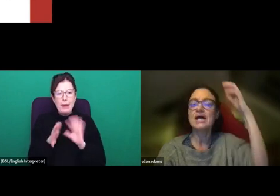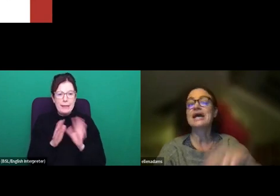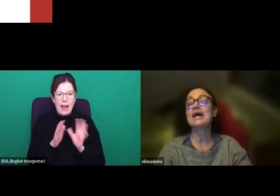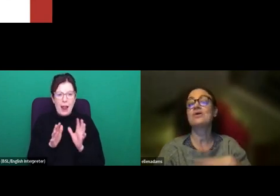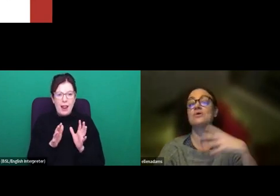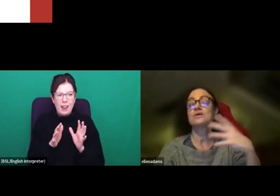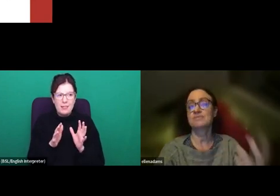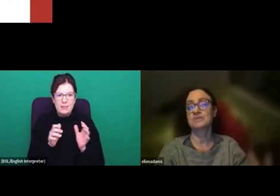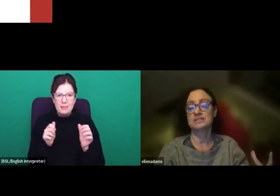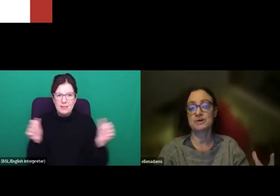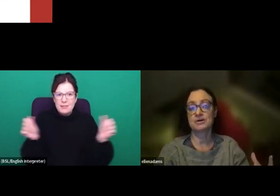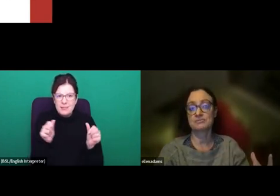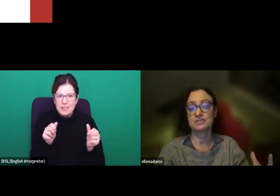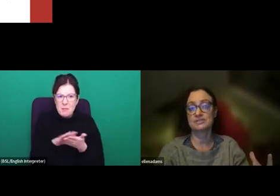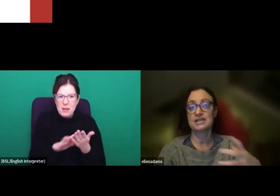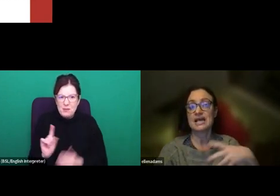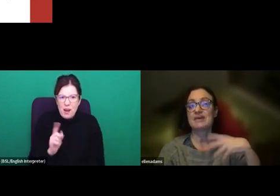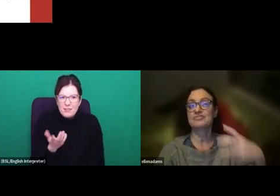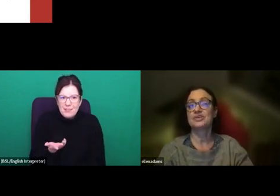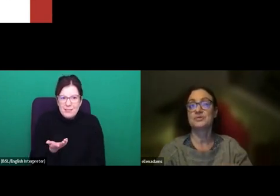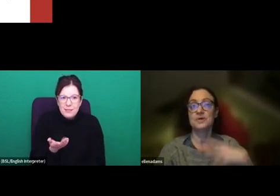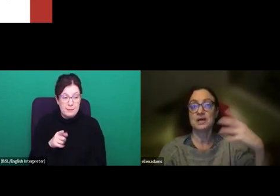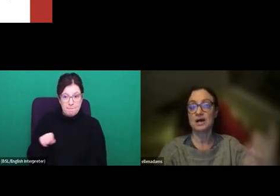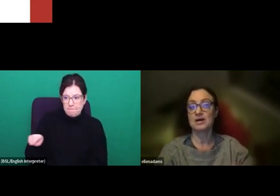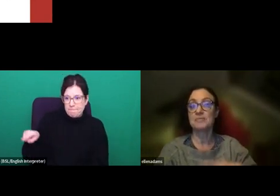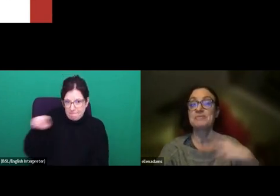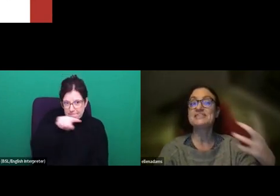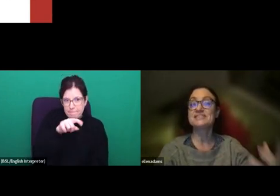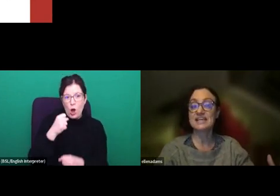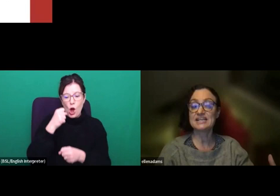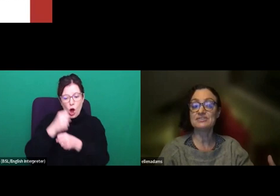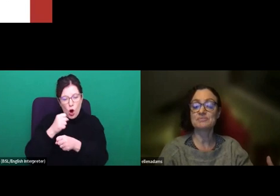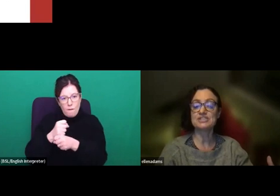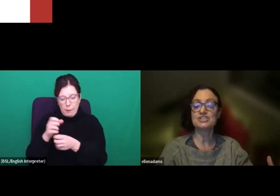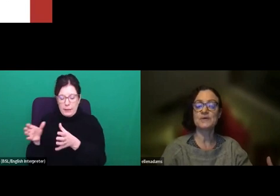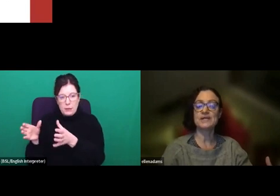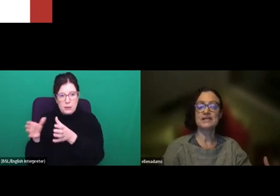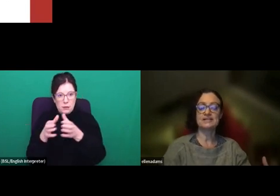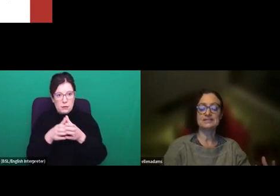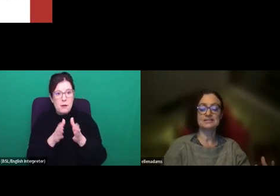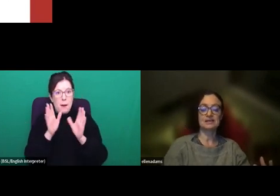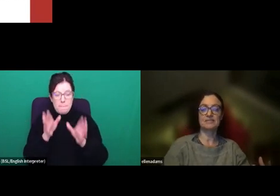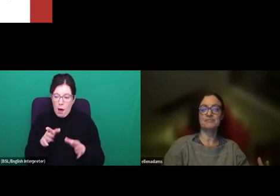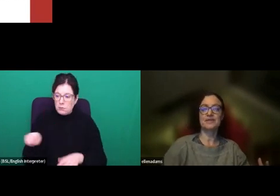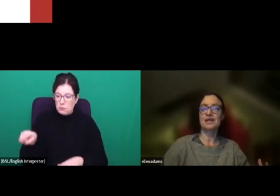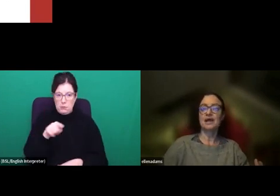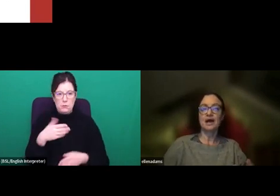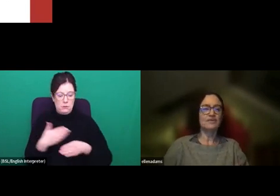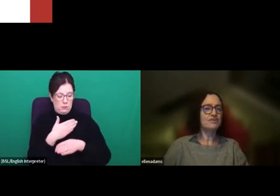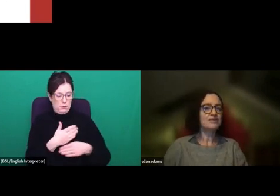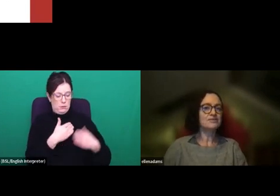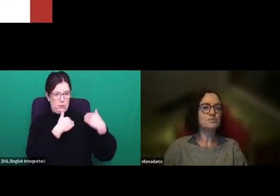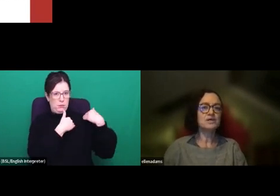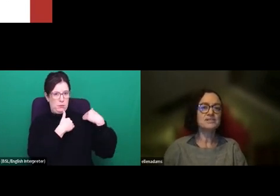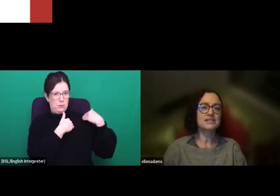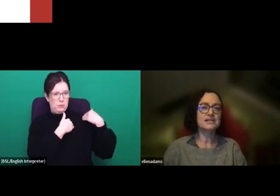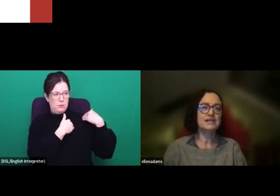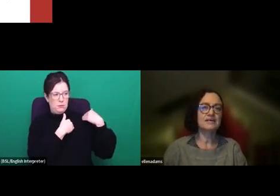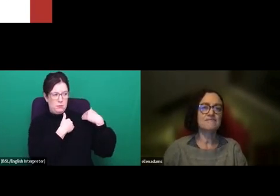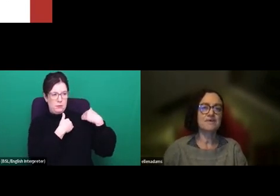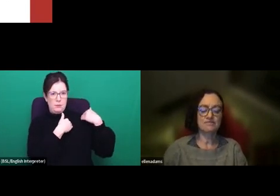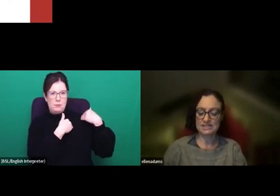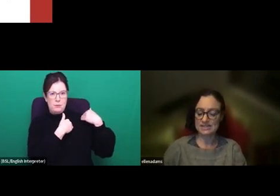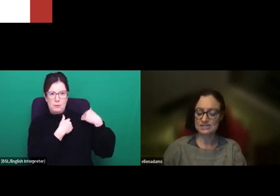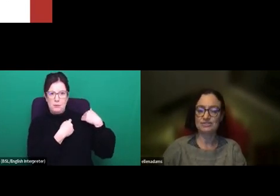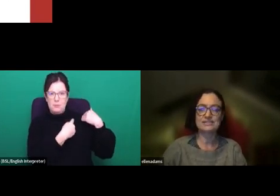Language and how government departments have to be seen to be doing this. And I find the wording